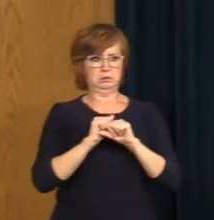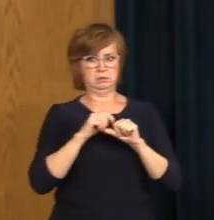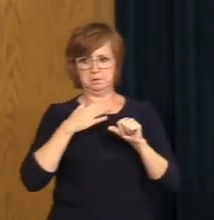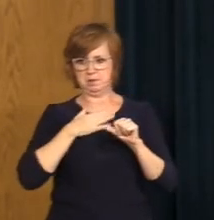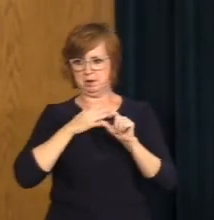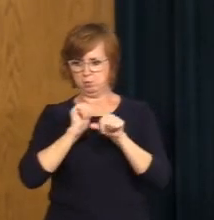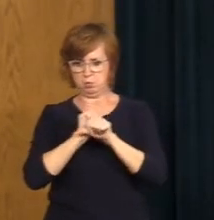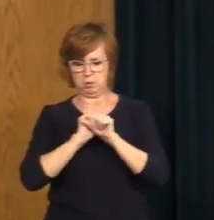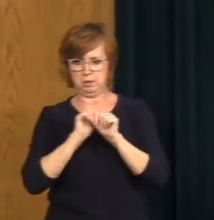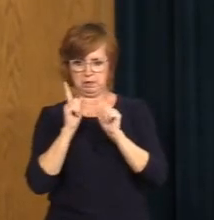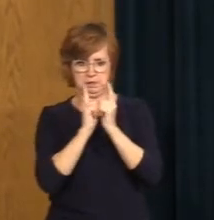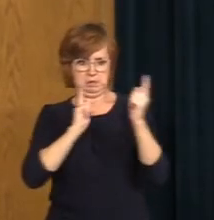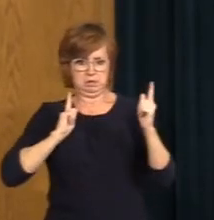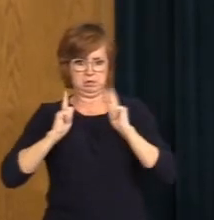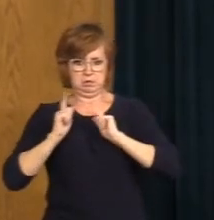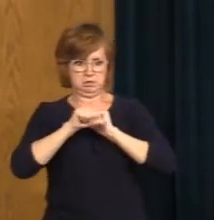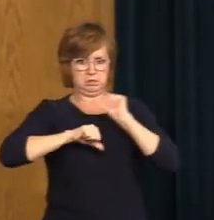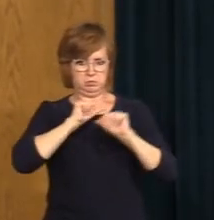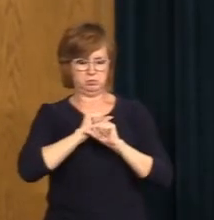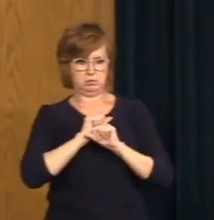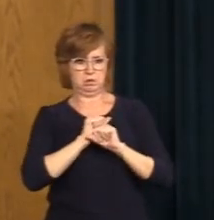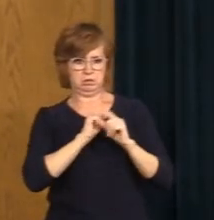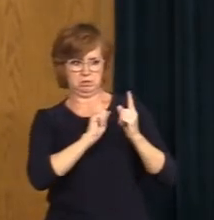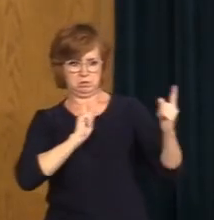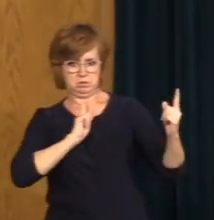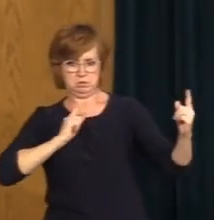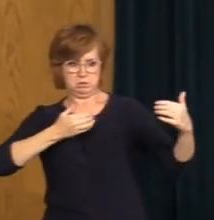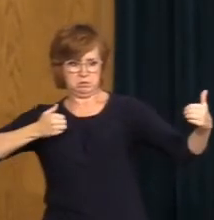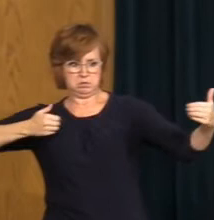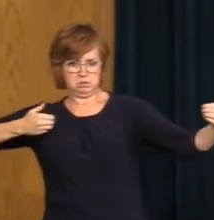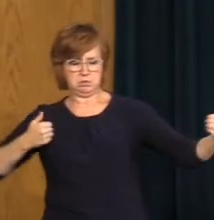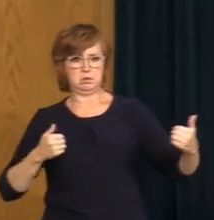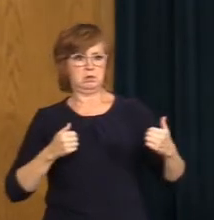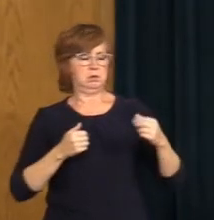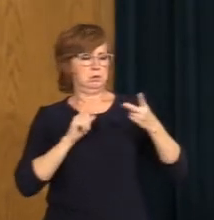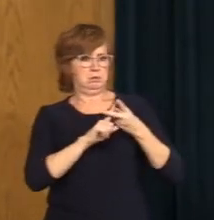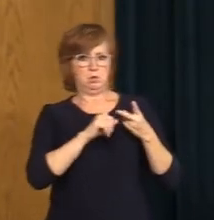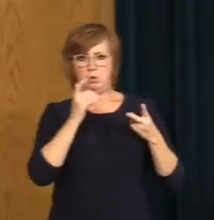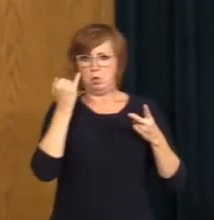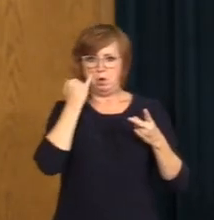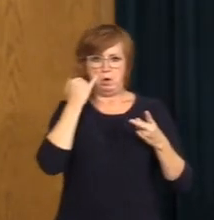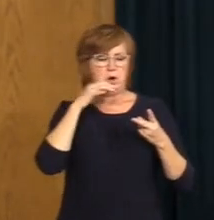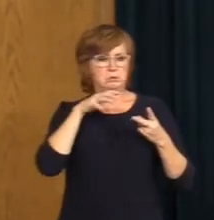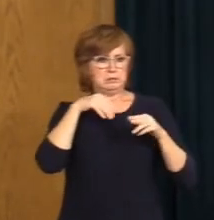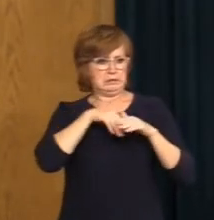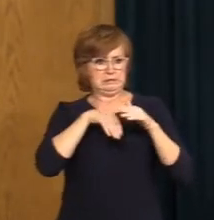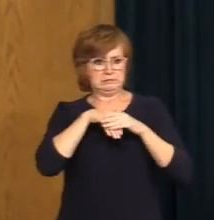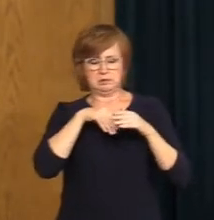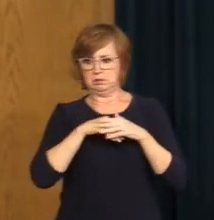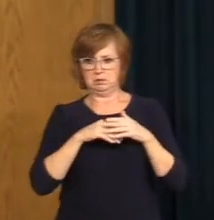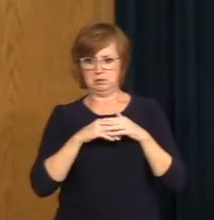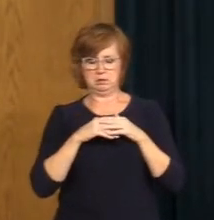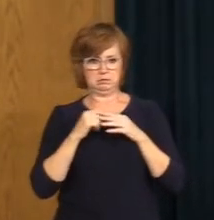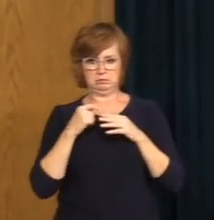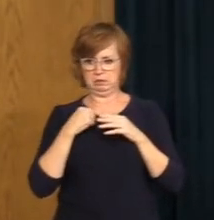workplaces. When we're indoor with people who are not part of our cohort and where we can't reliably maintain a 2-meter distance, mask